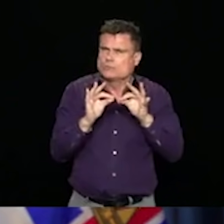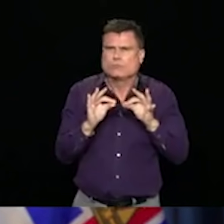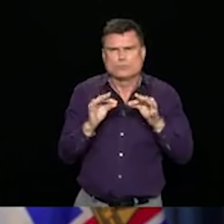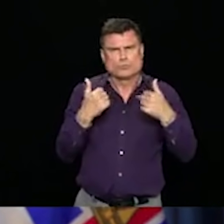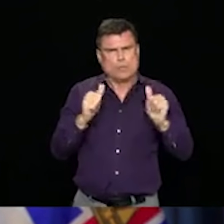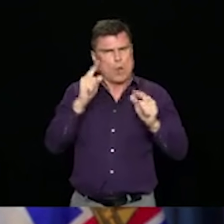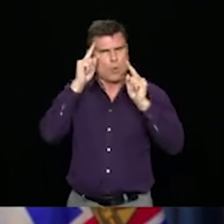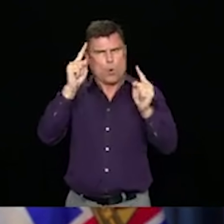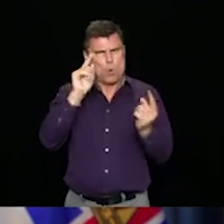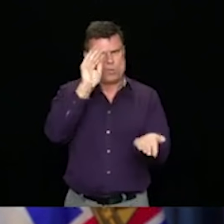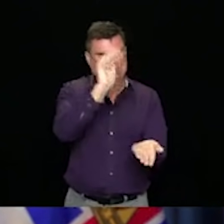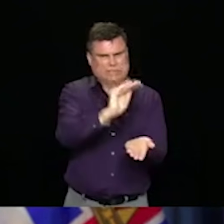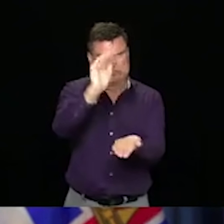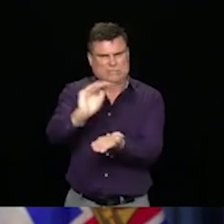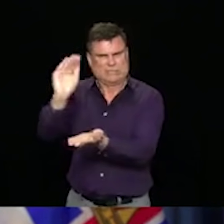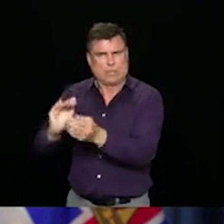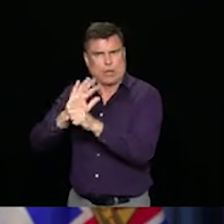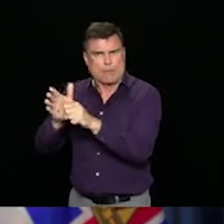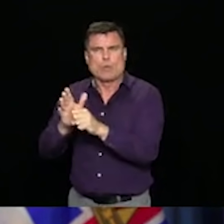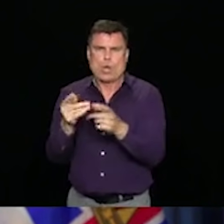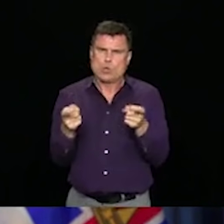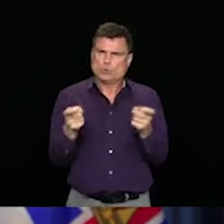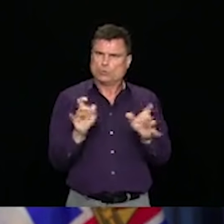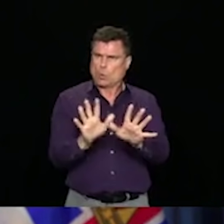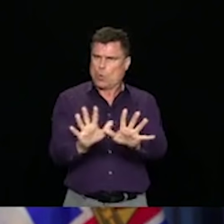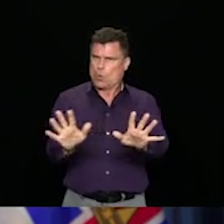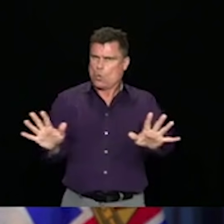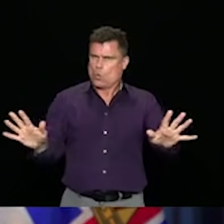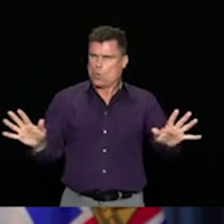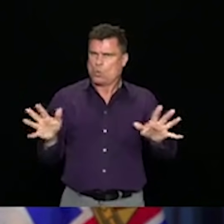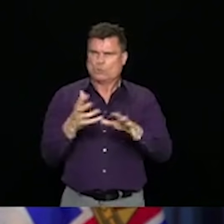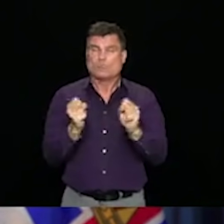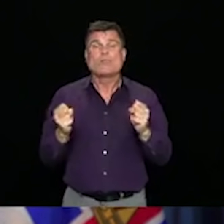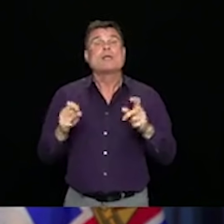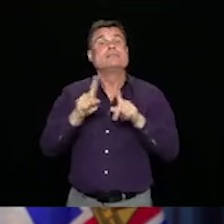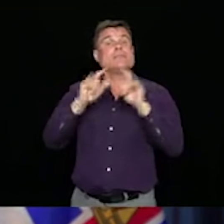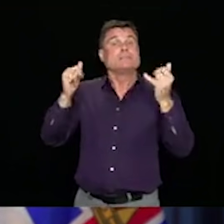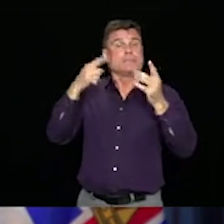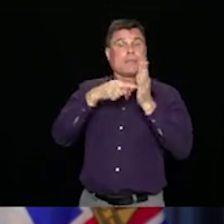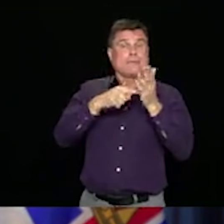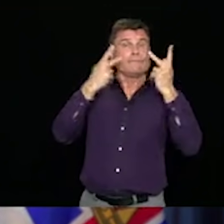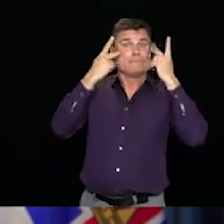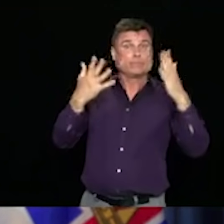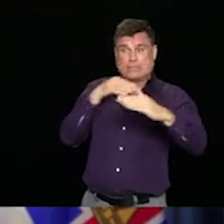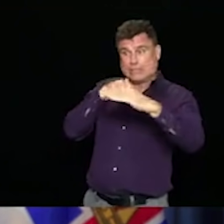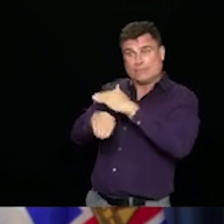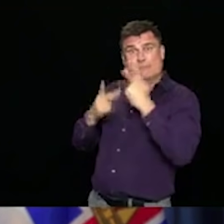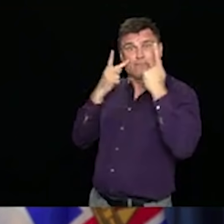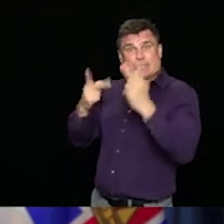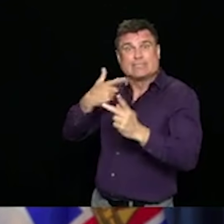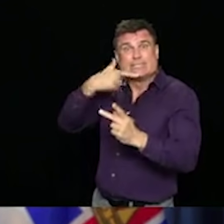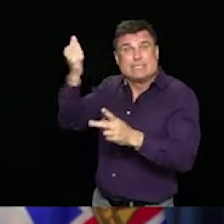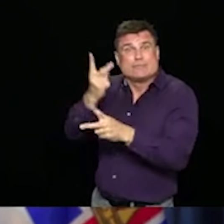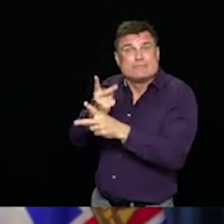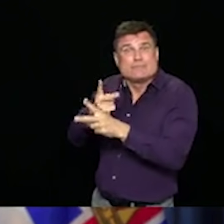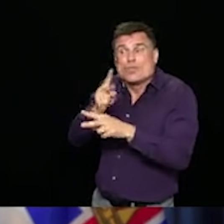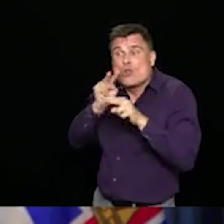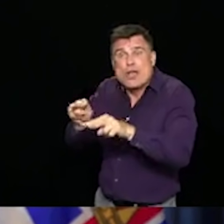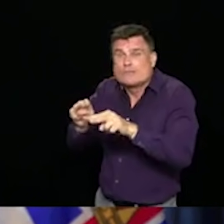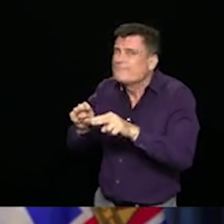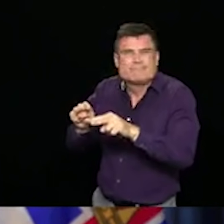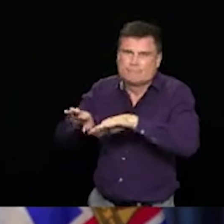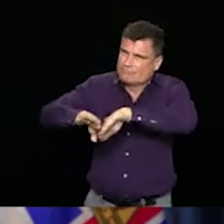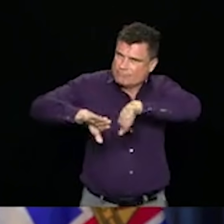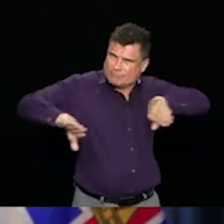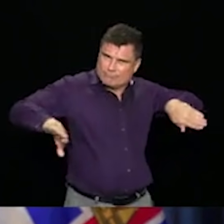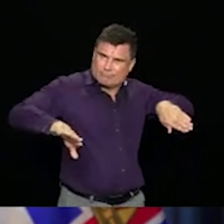Of course, the challenge of restricting visits, which was put in place. The actions of our rapid response team, this extraordinary work